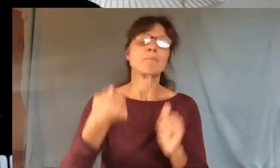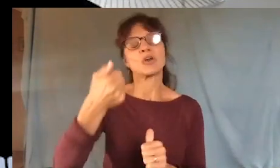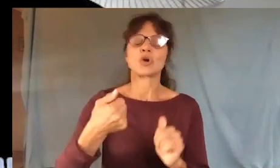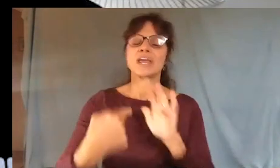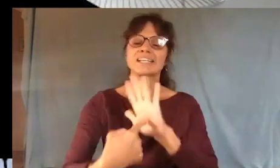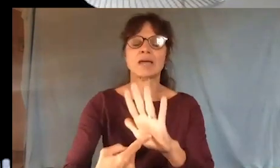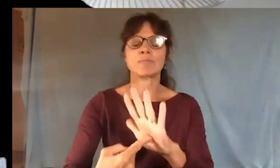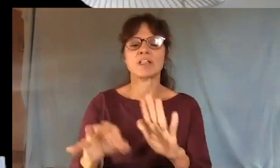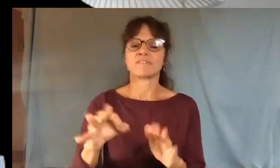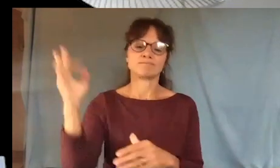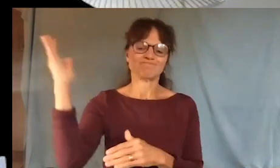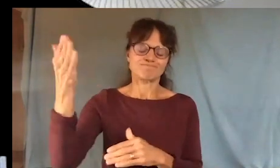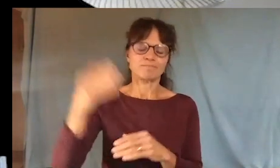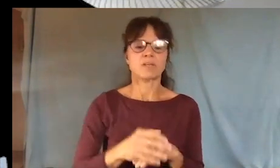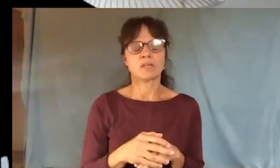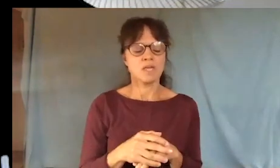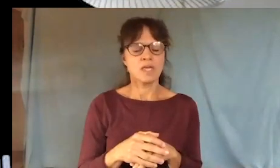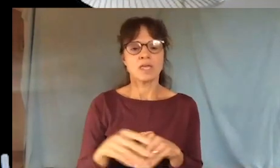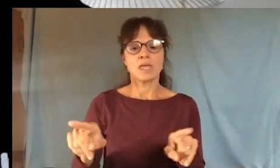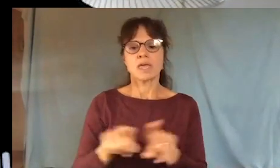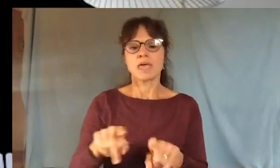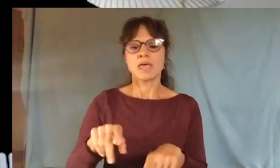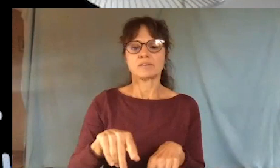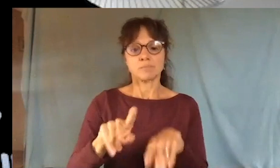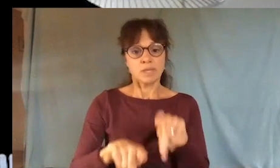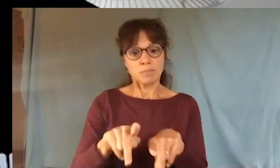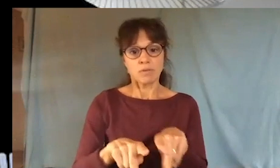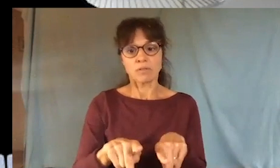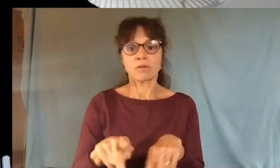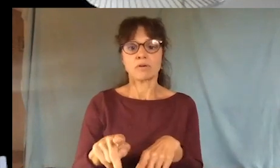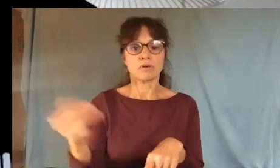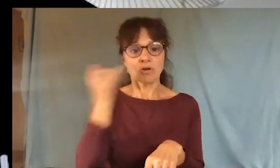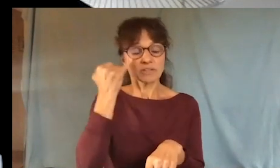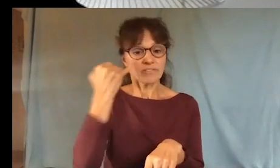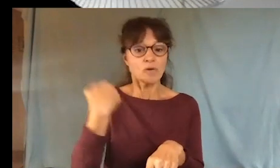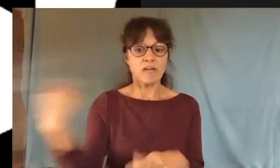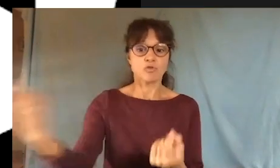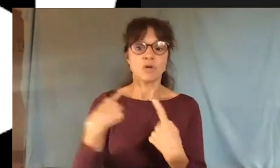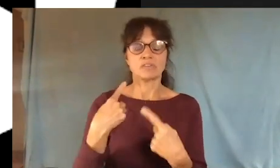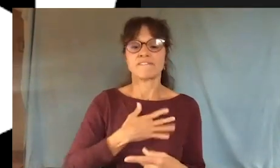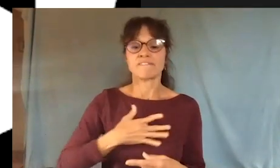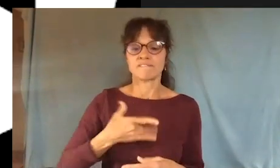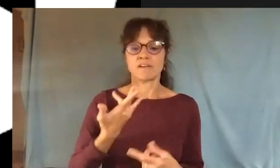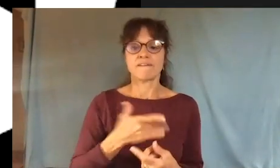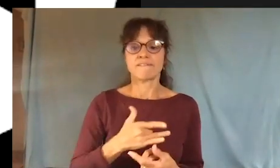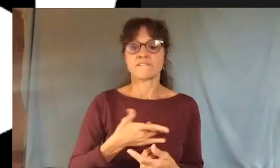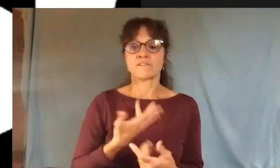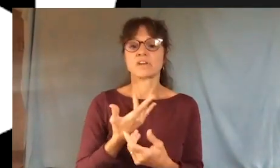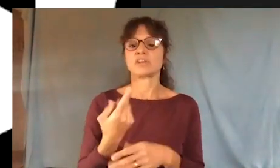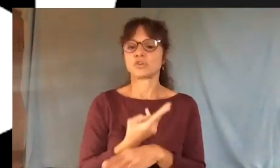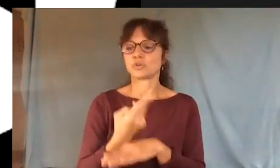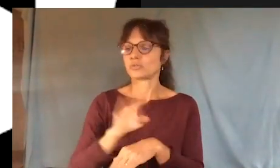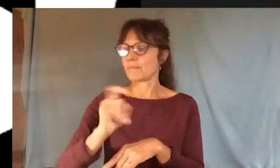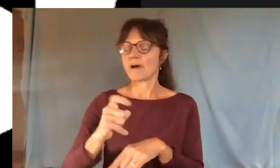And if folks, as folks are on the call, if you have questions, feel free to use the answer box at the